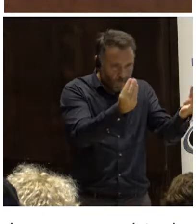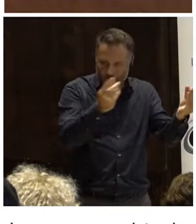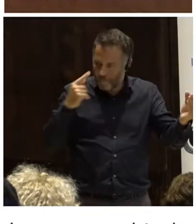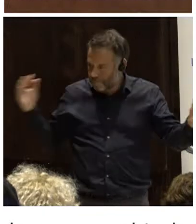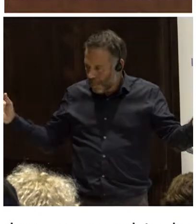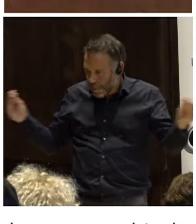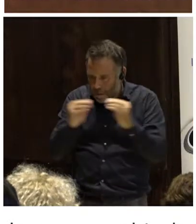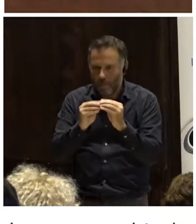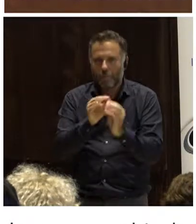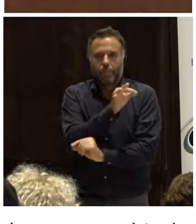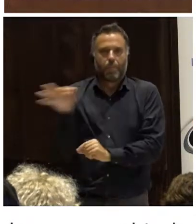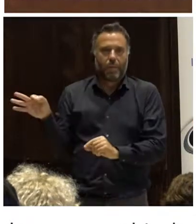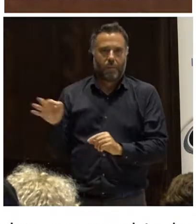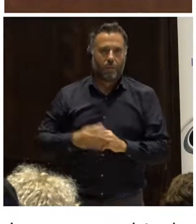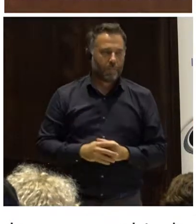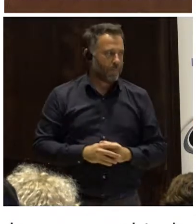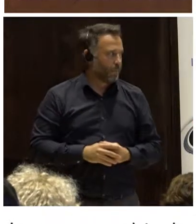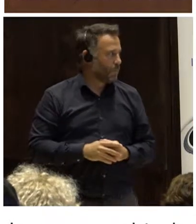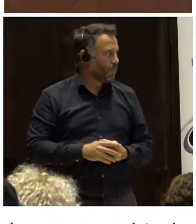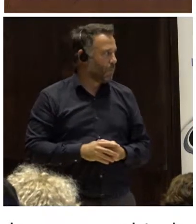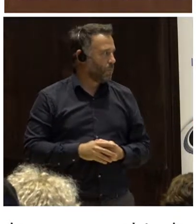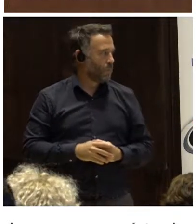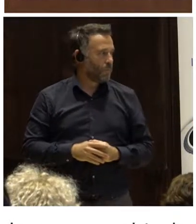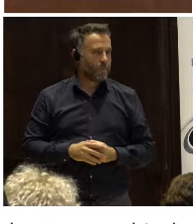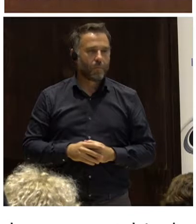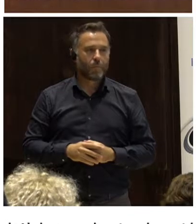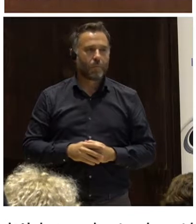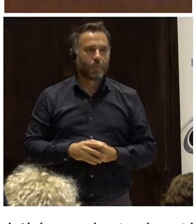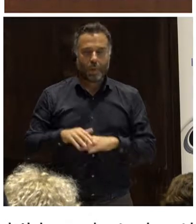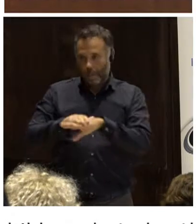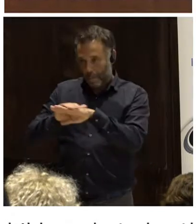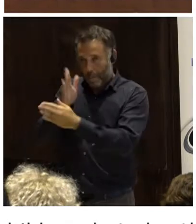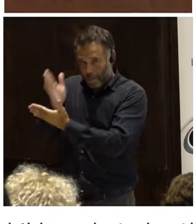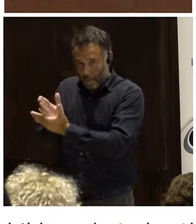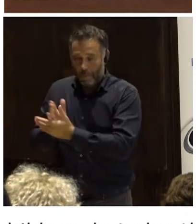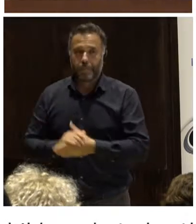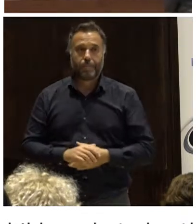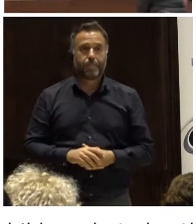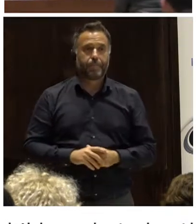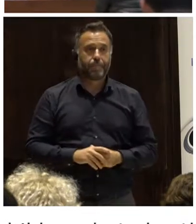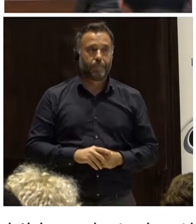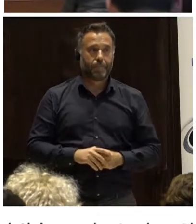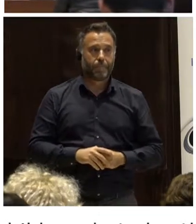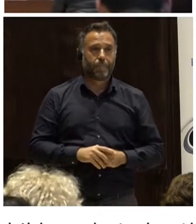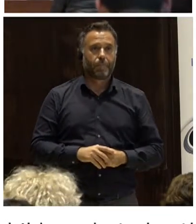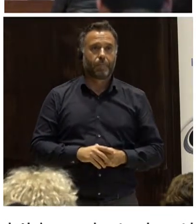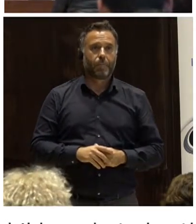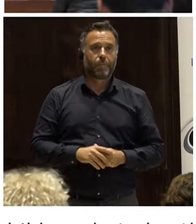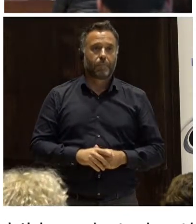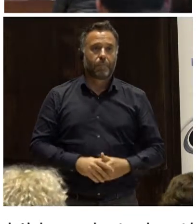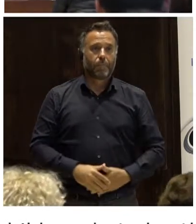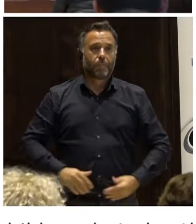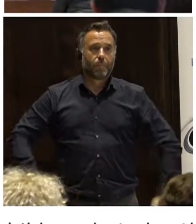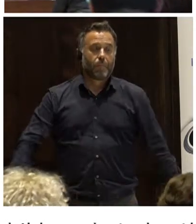you. Let me to interrupt this question. Me piden que avise que